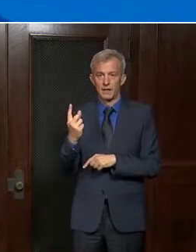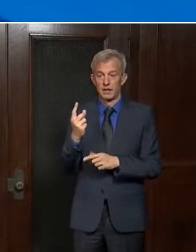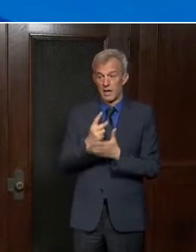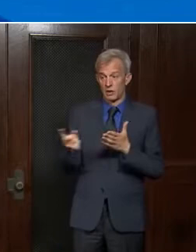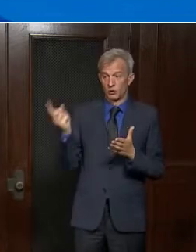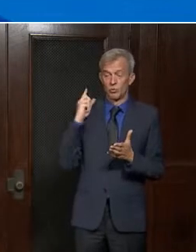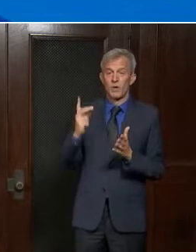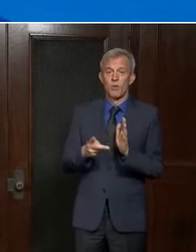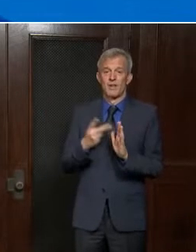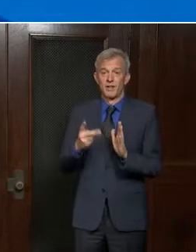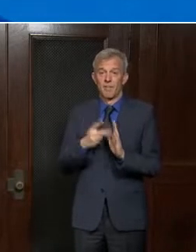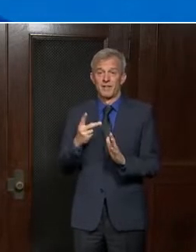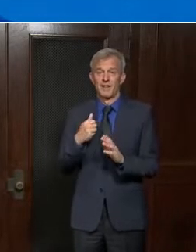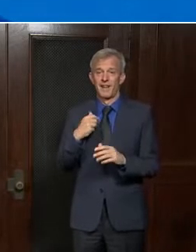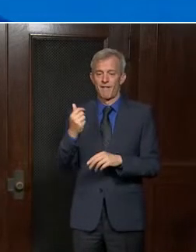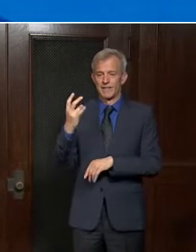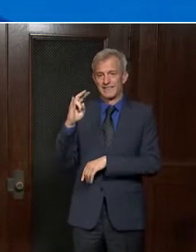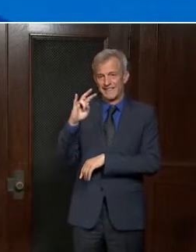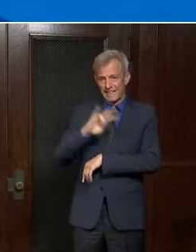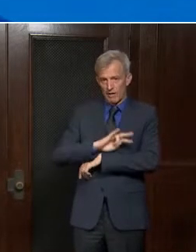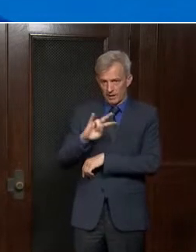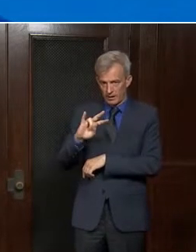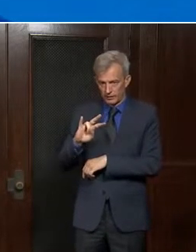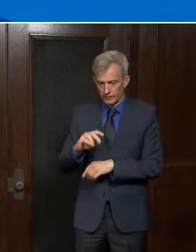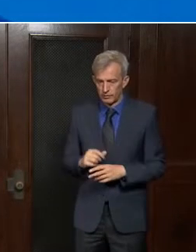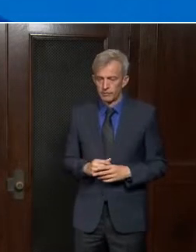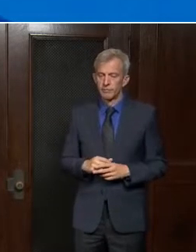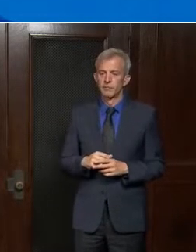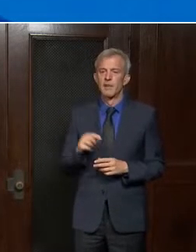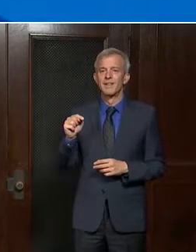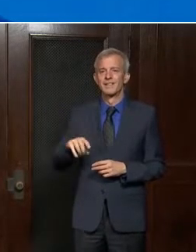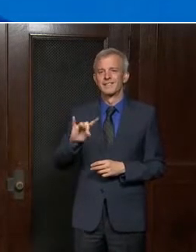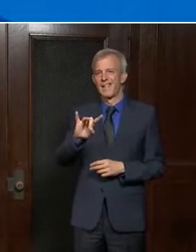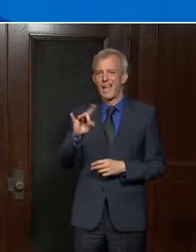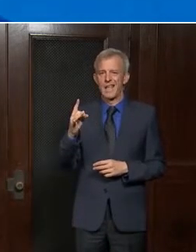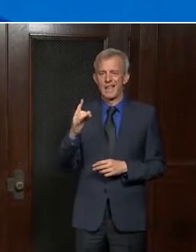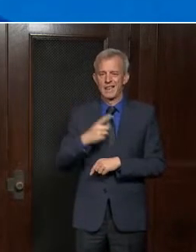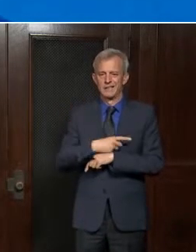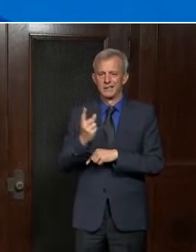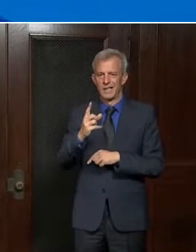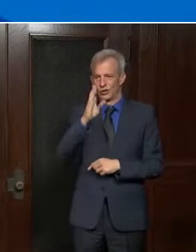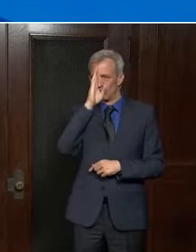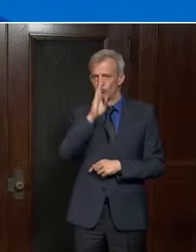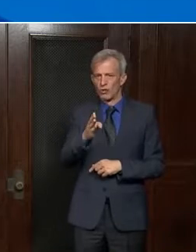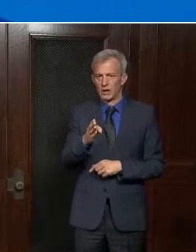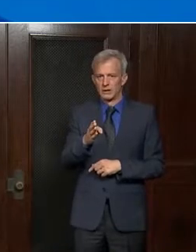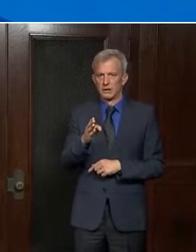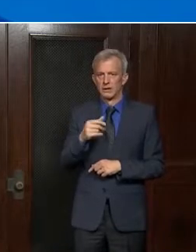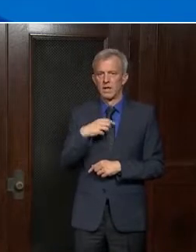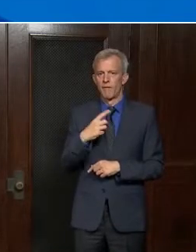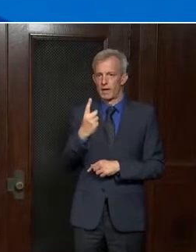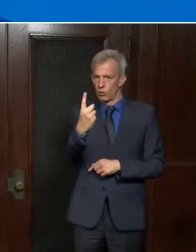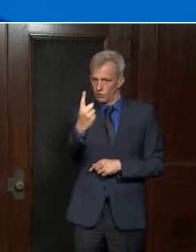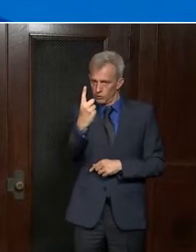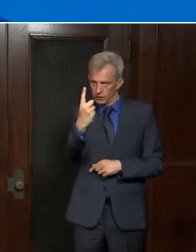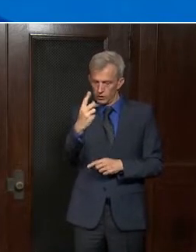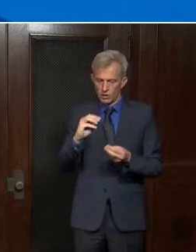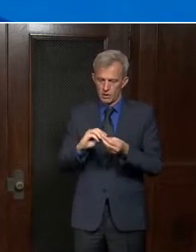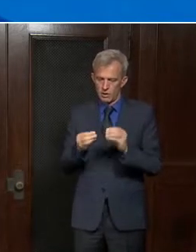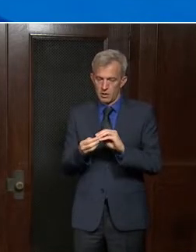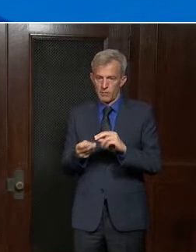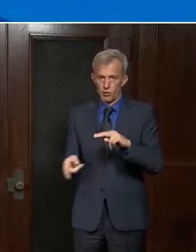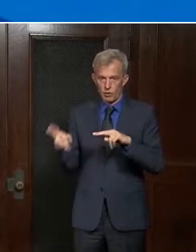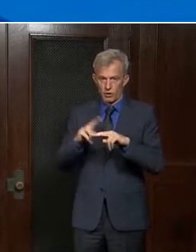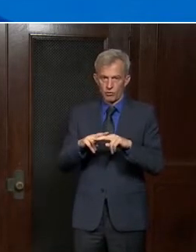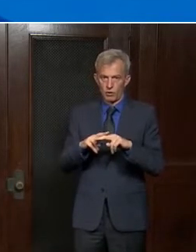were doubling every 7 days. This is also the 8th day in a row of a single-digit increase in